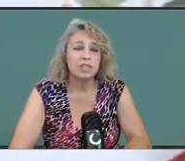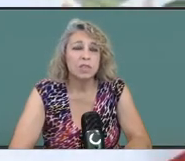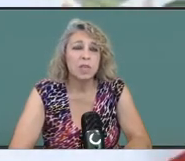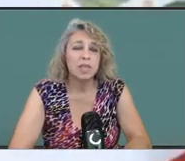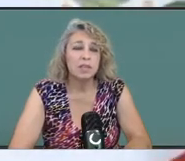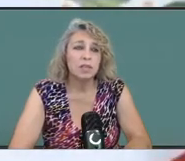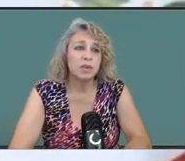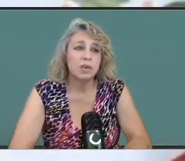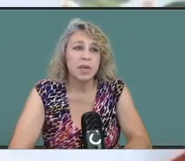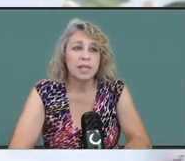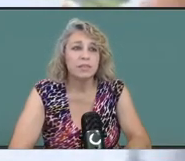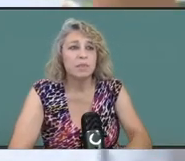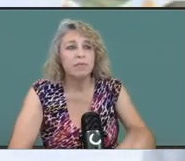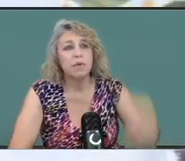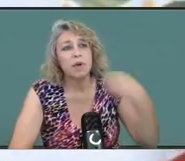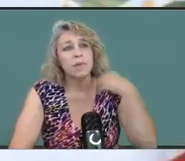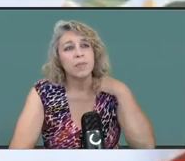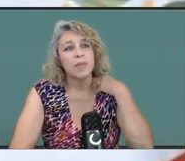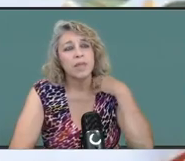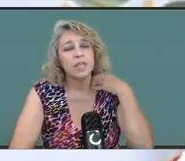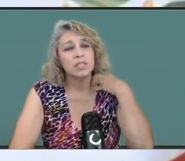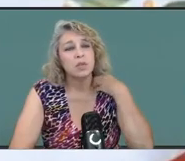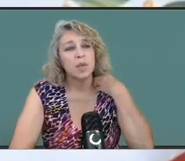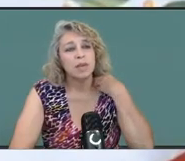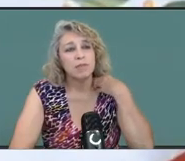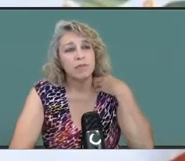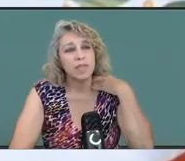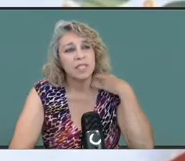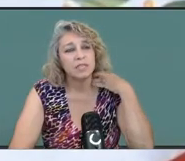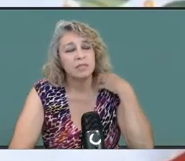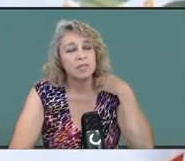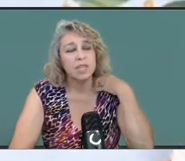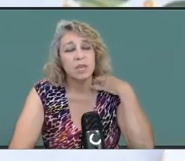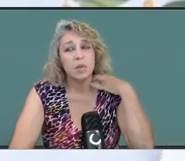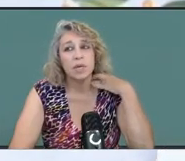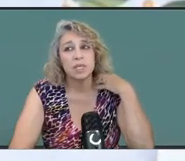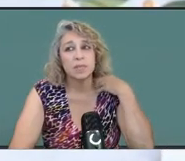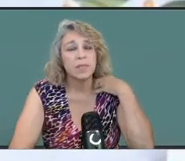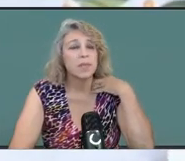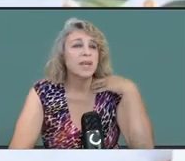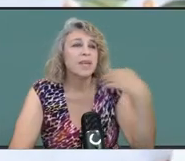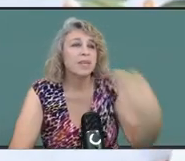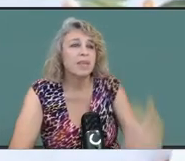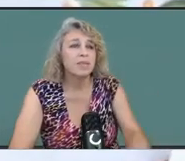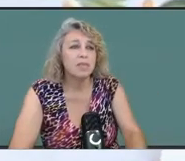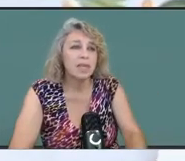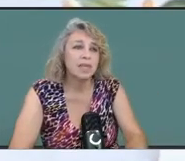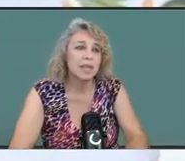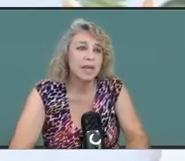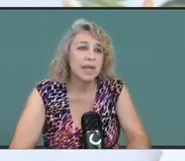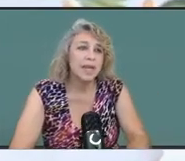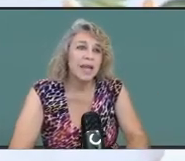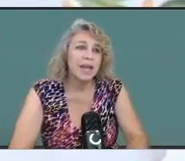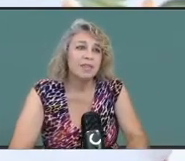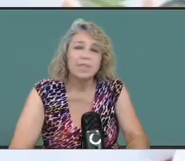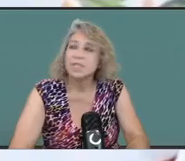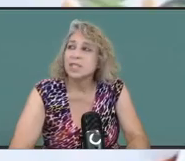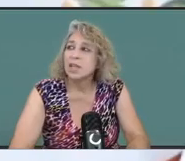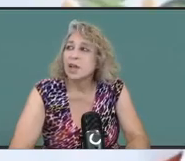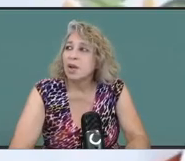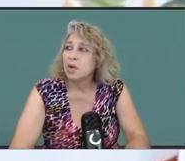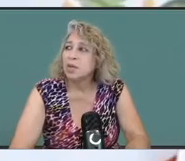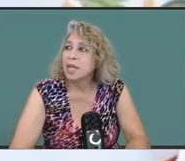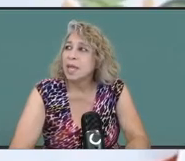that used to be under the directives before. They used to wait for things to get worse. But now the other thing, that health